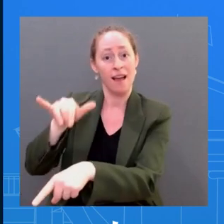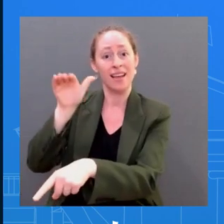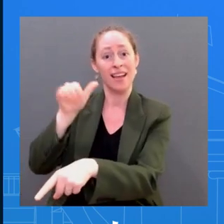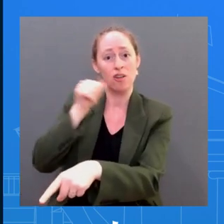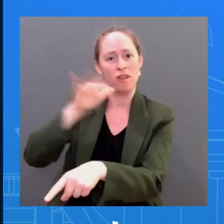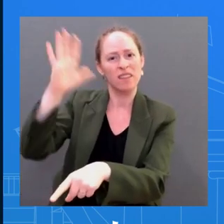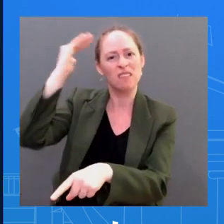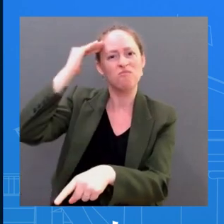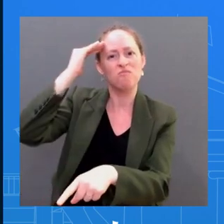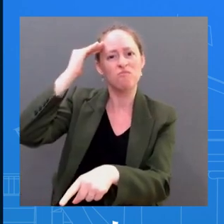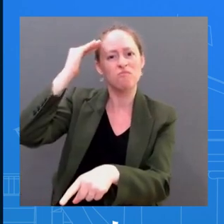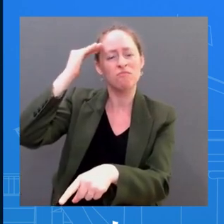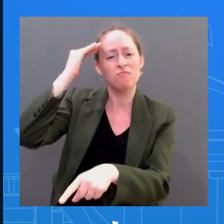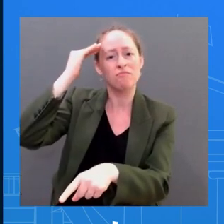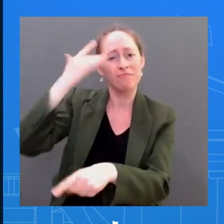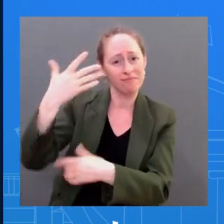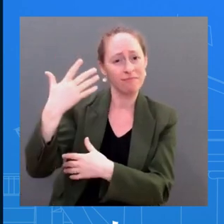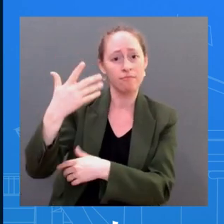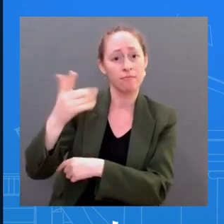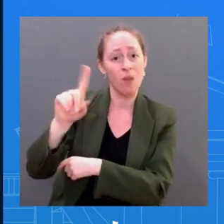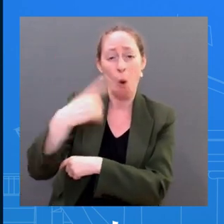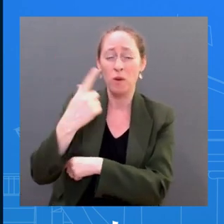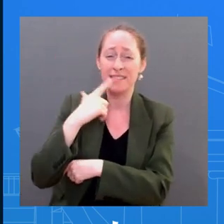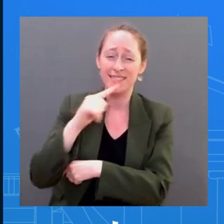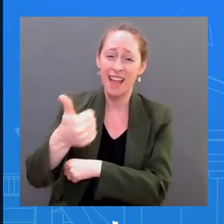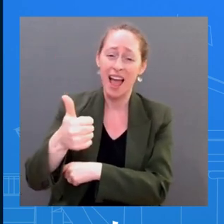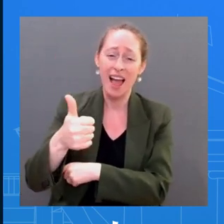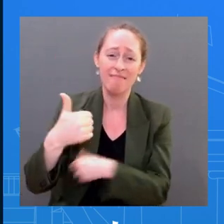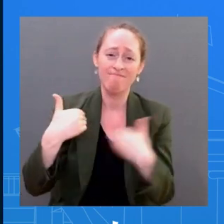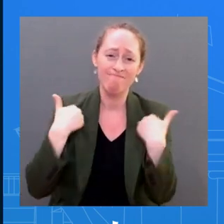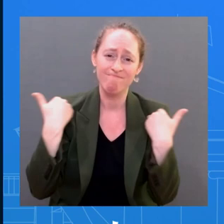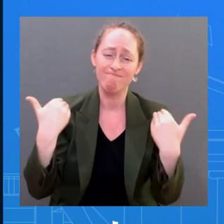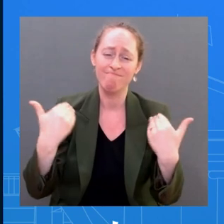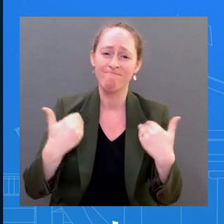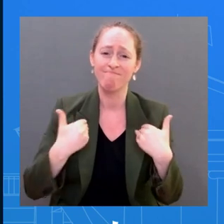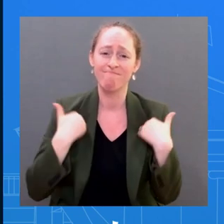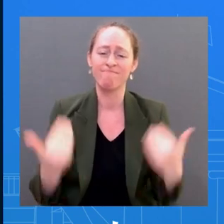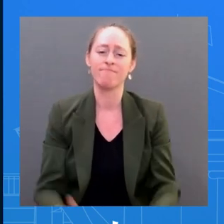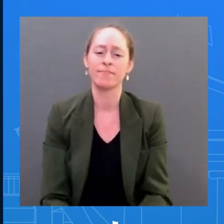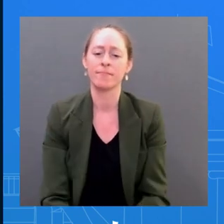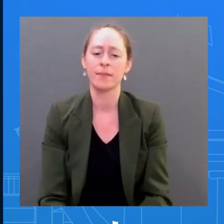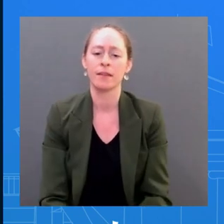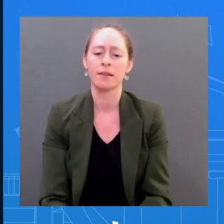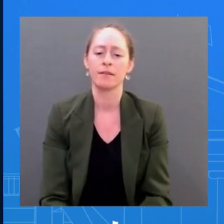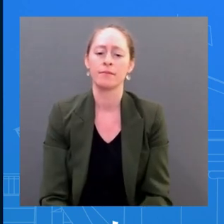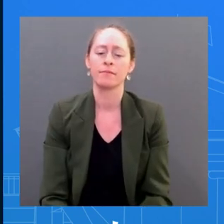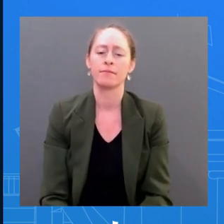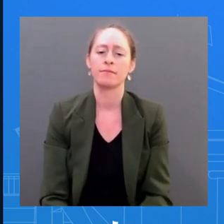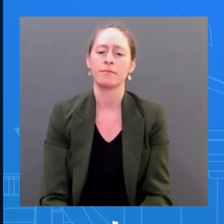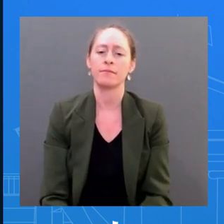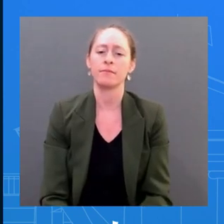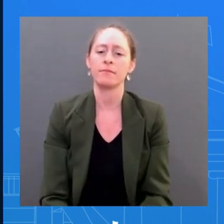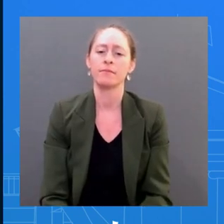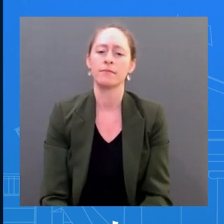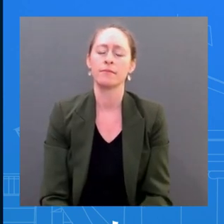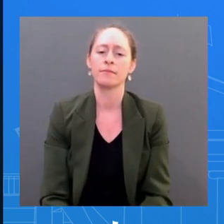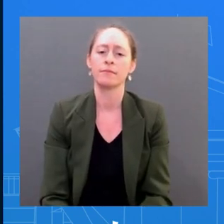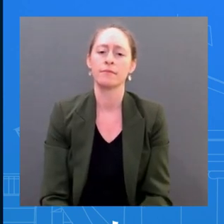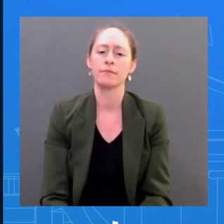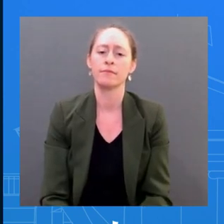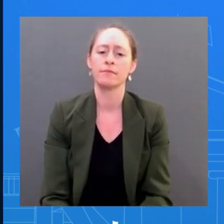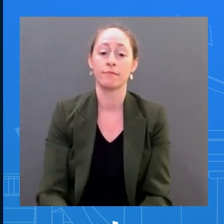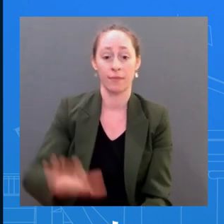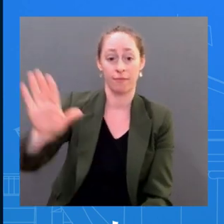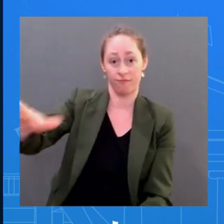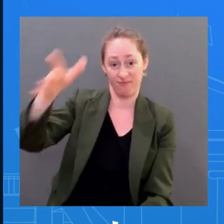Her father, Ryan, this man was steady. He was uncommonly together and calm. When